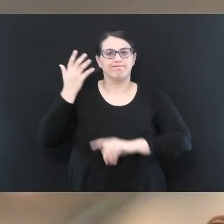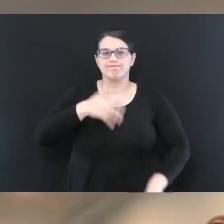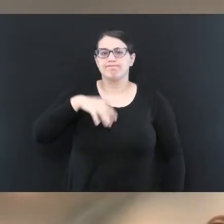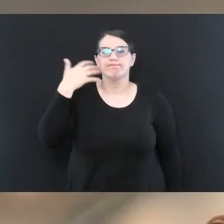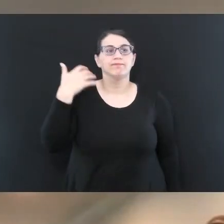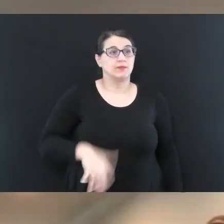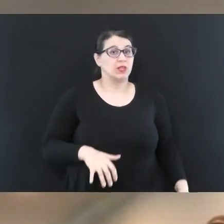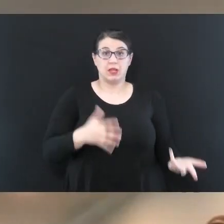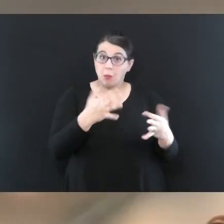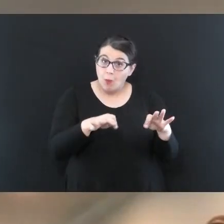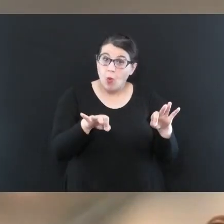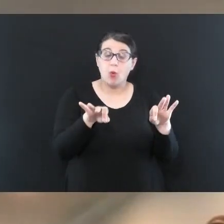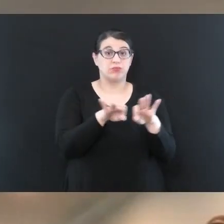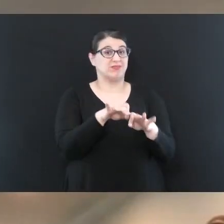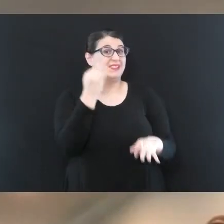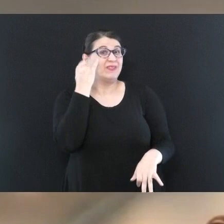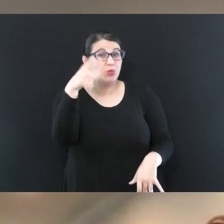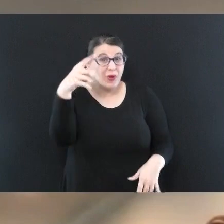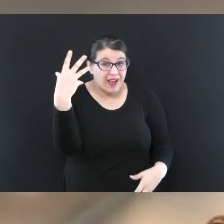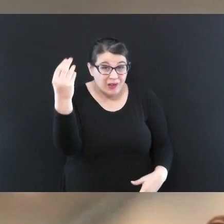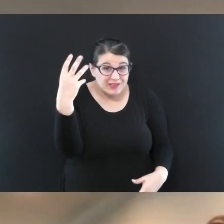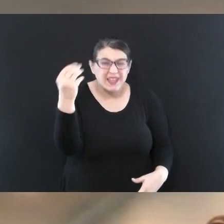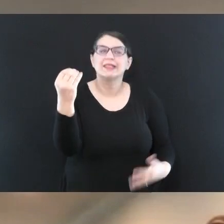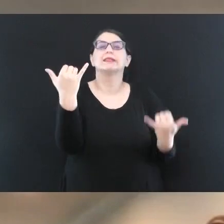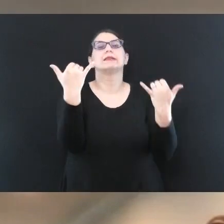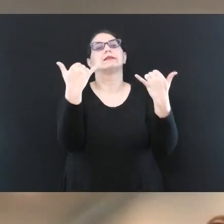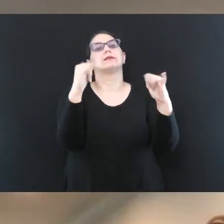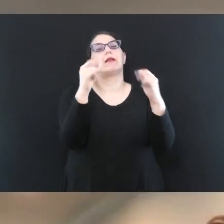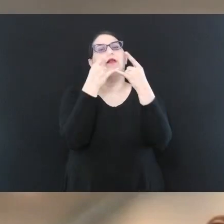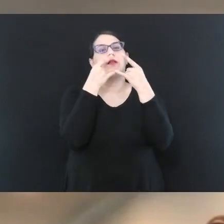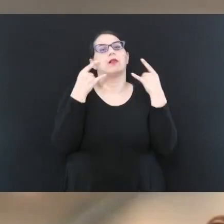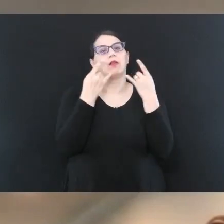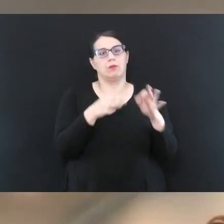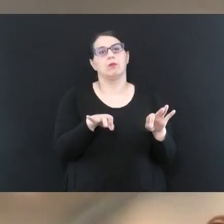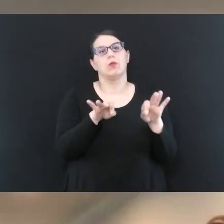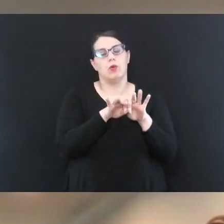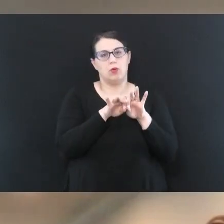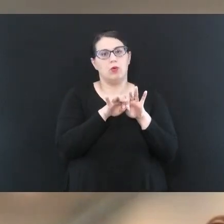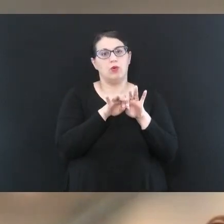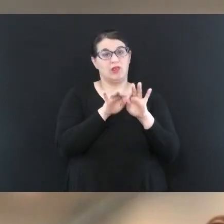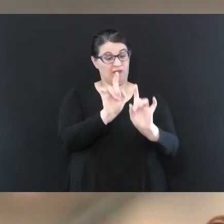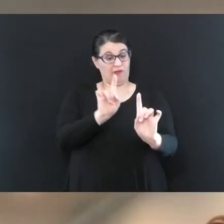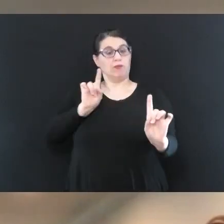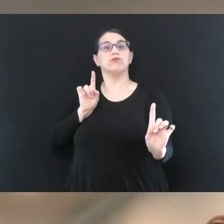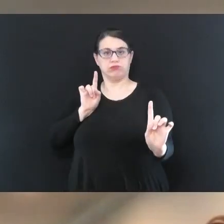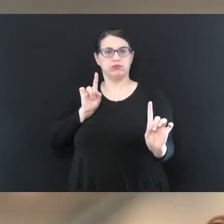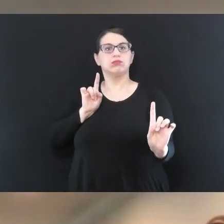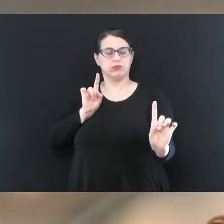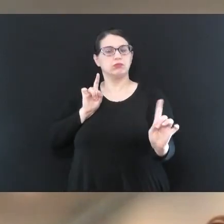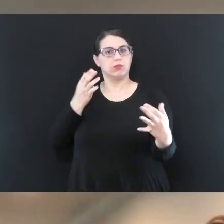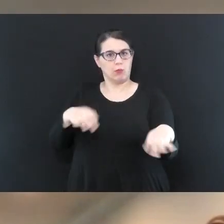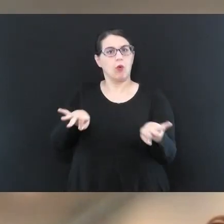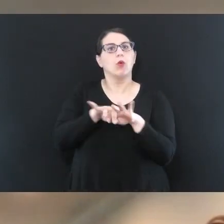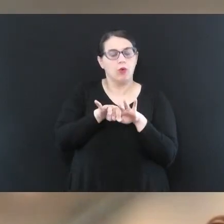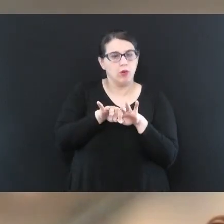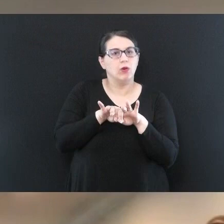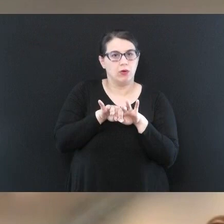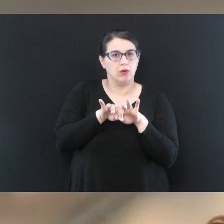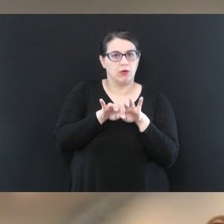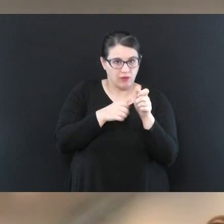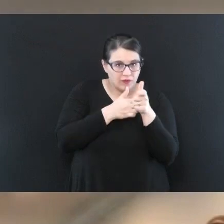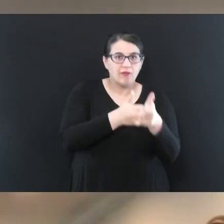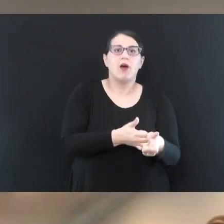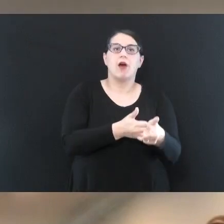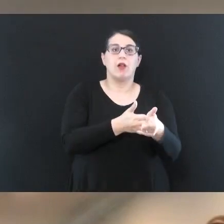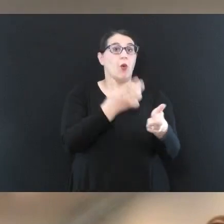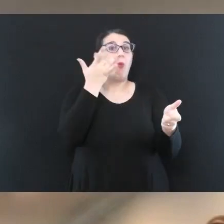if we're outside around other people, to continue to wear a mask and try to stay physically distanced and do those things, because COVID